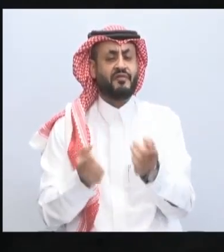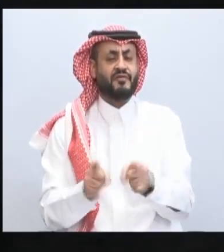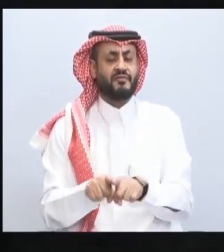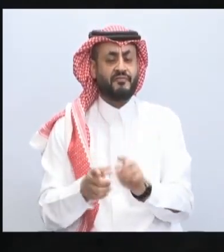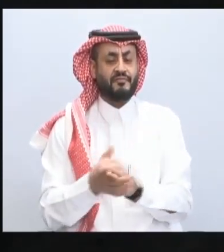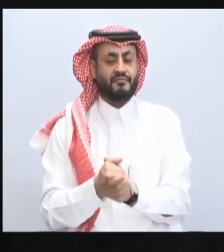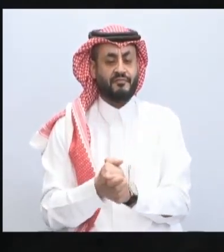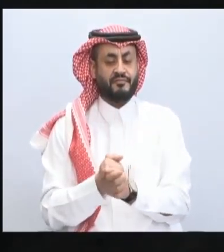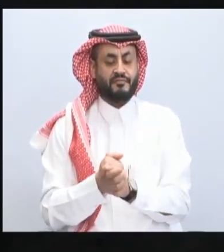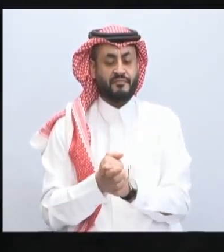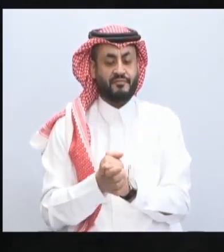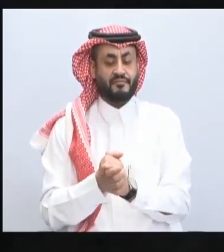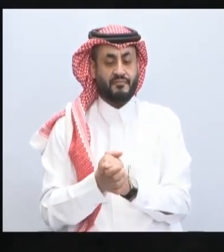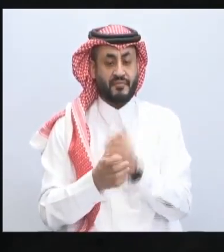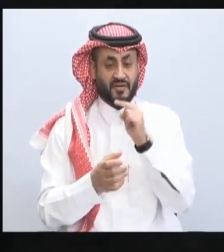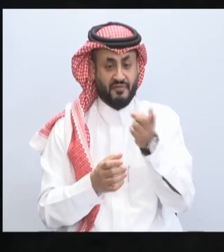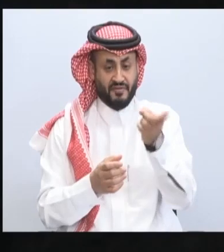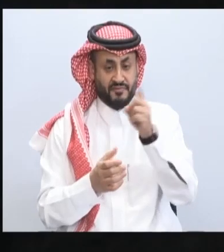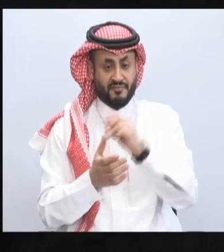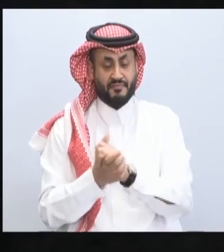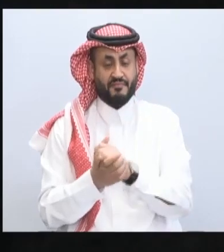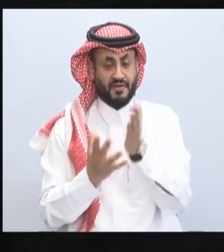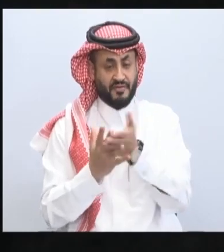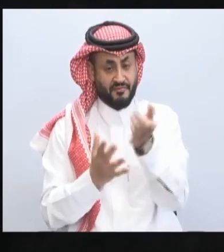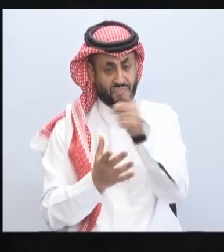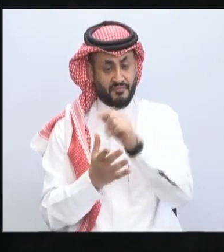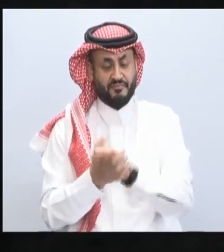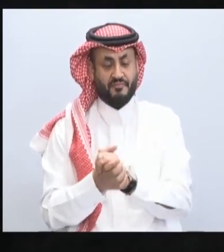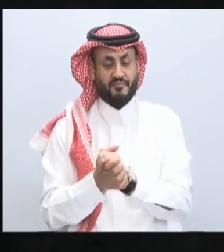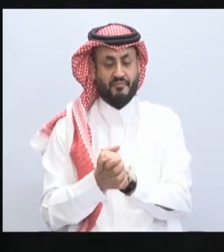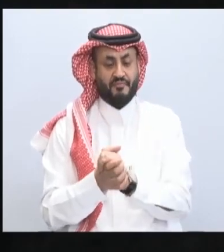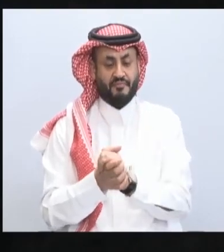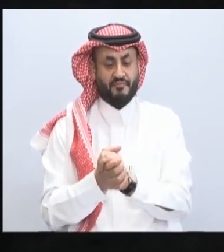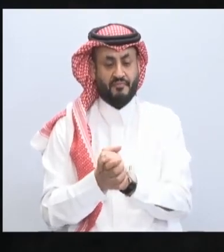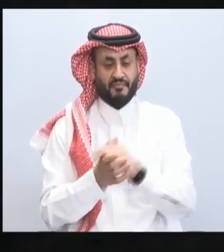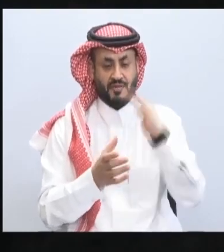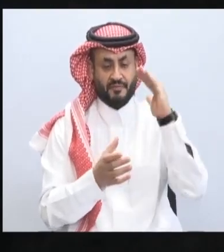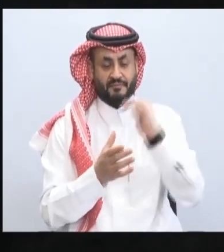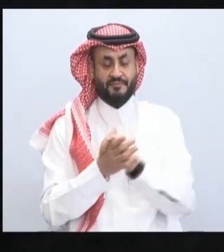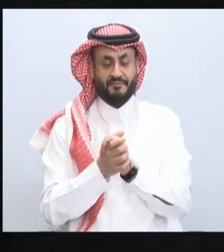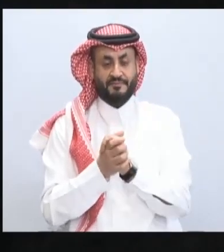classmates. So be ready and prepared. We have a second part of reading in our next lesson, inshallah.